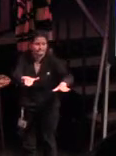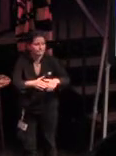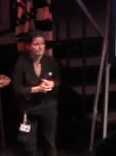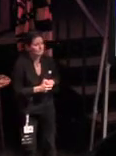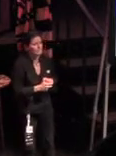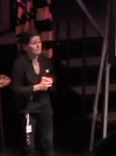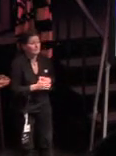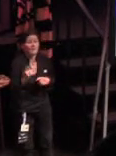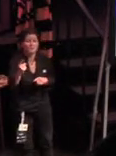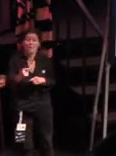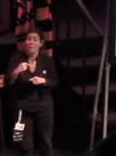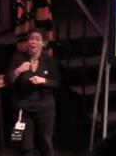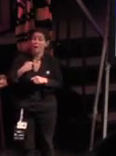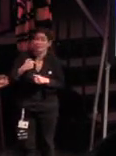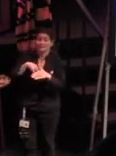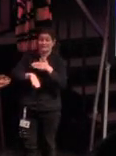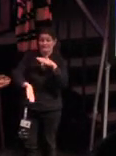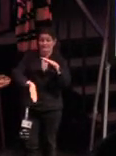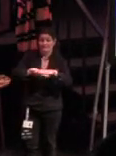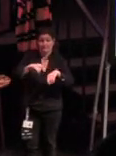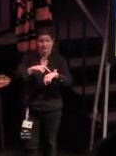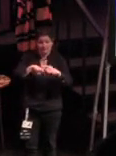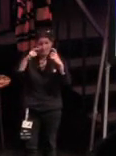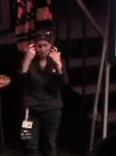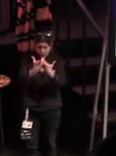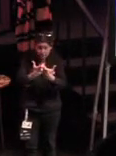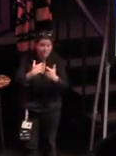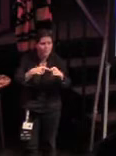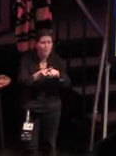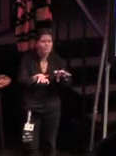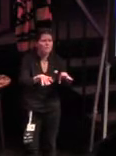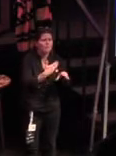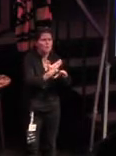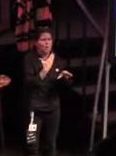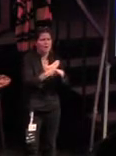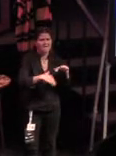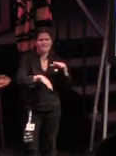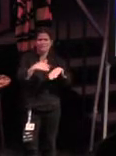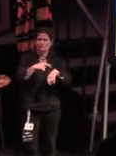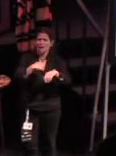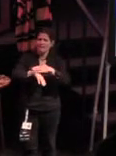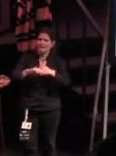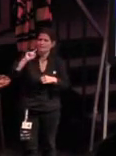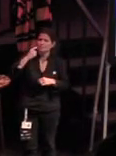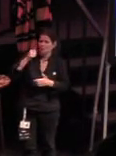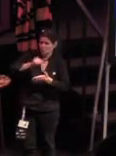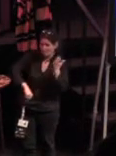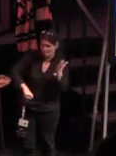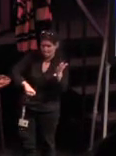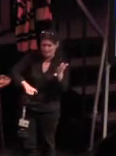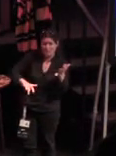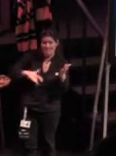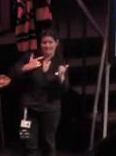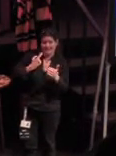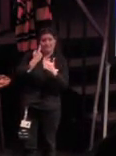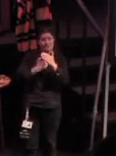so I was doing full-time in college. I was working full-time in a sweet shop. I was living independently, so I'd